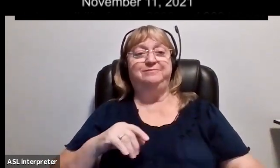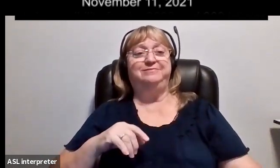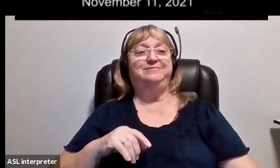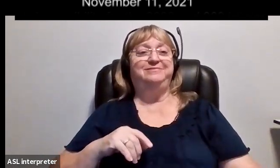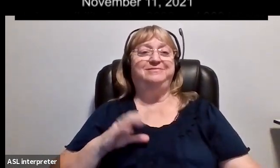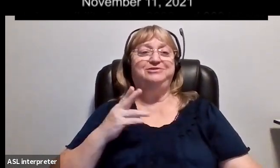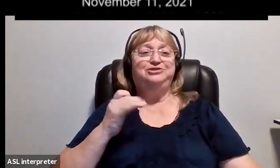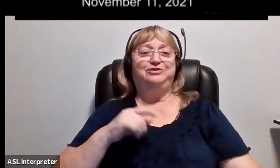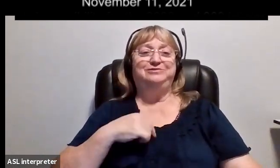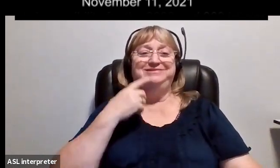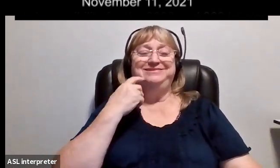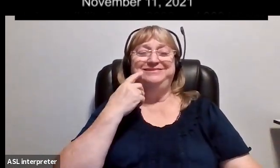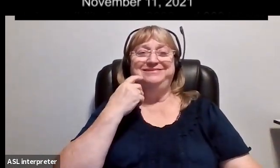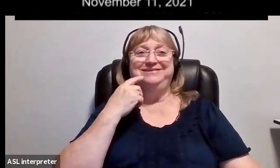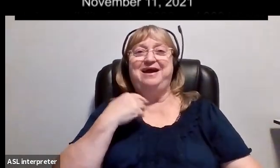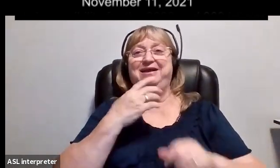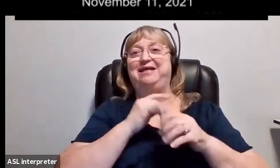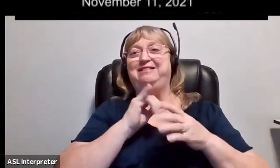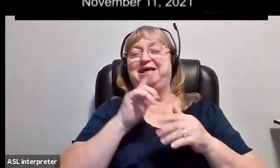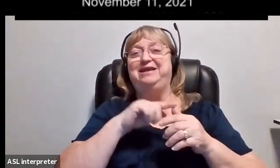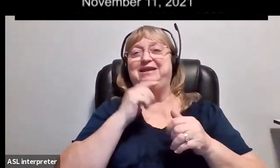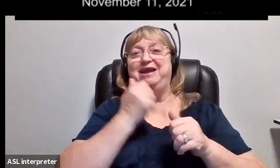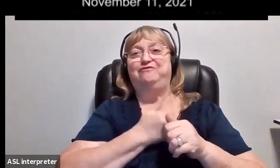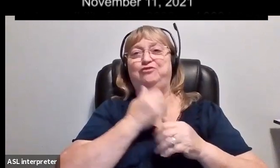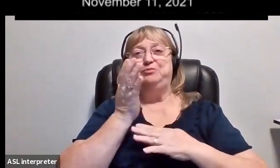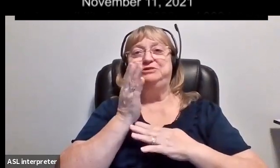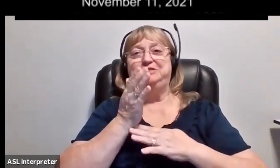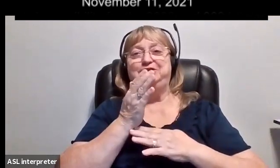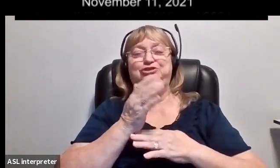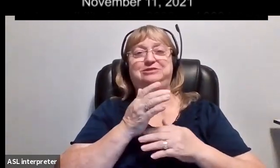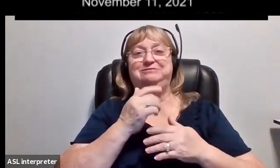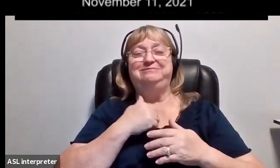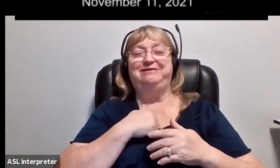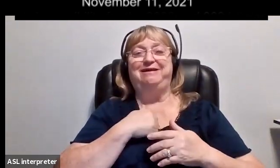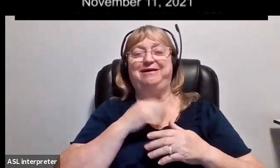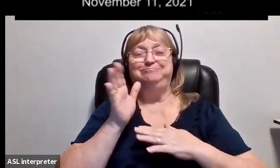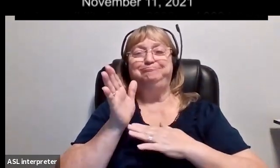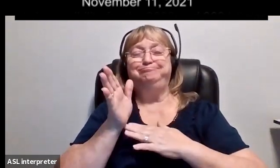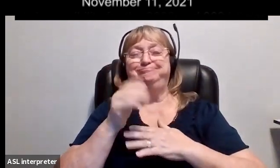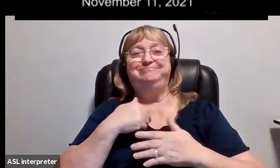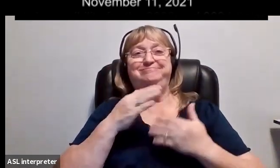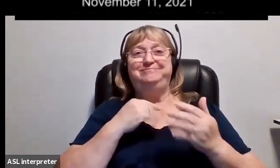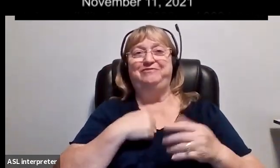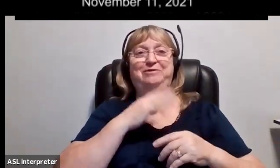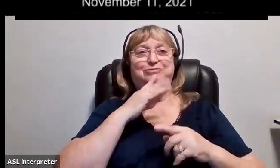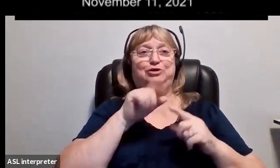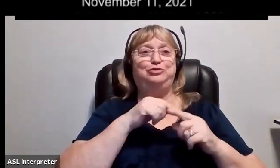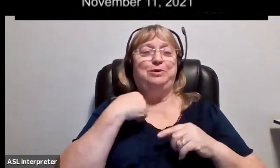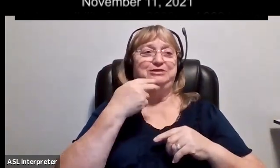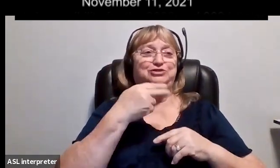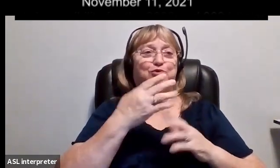I get this in almost every presentation I do across disciplines. It doesn't matter if I'm talking to a historian